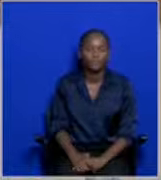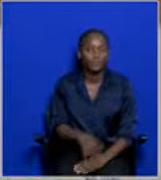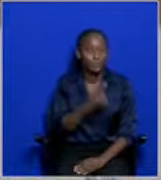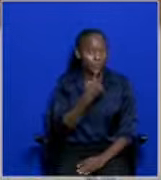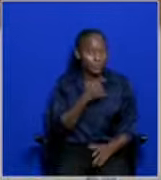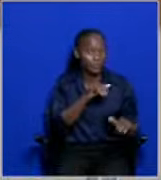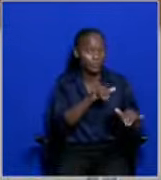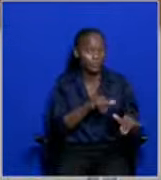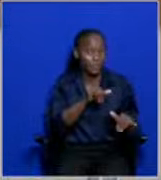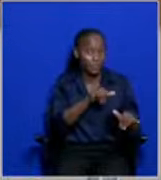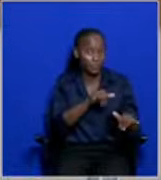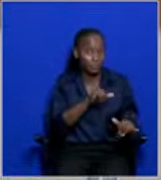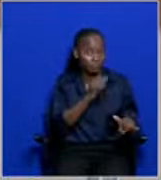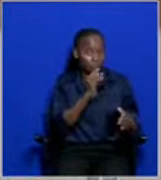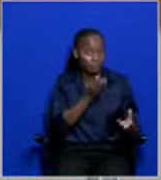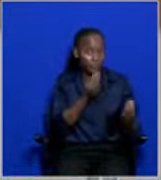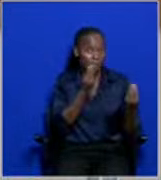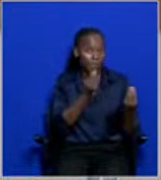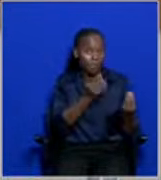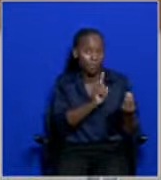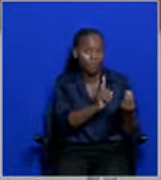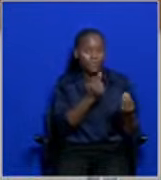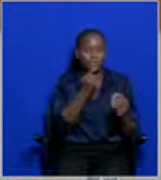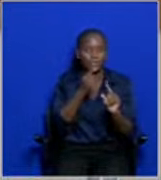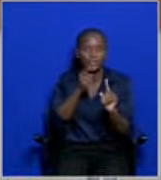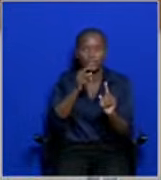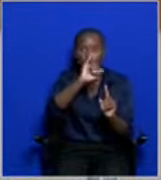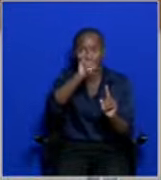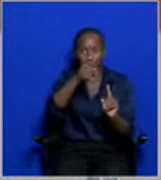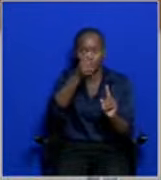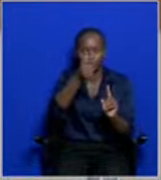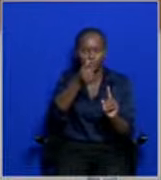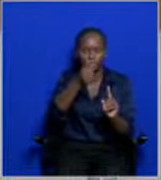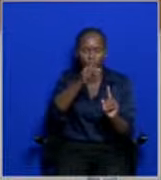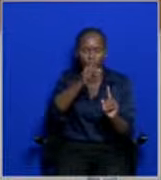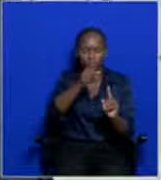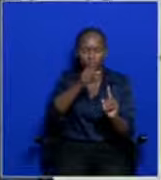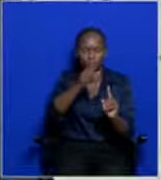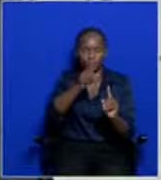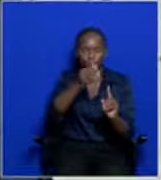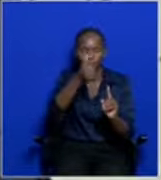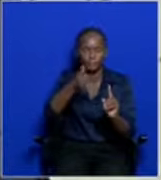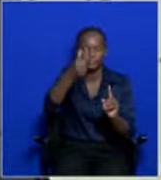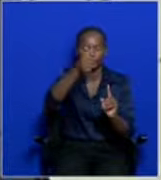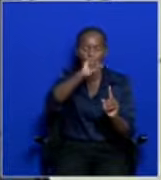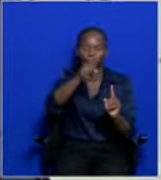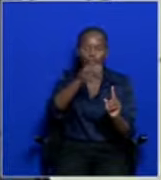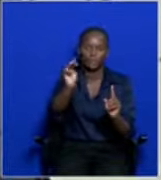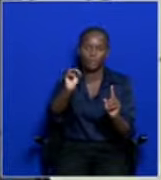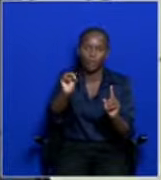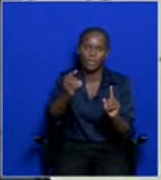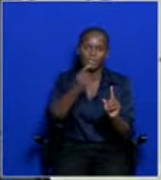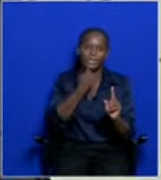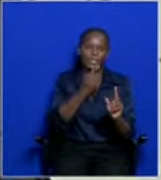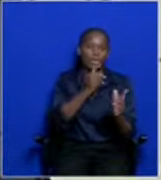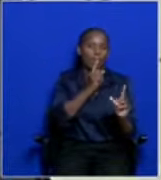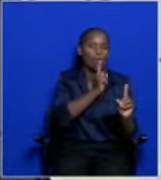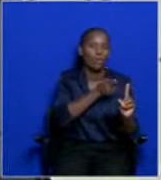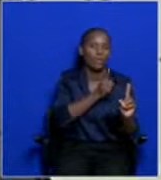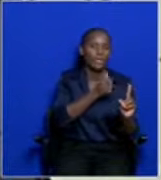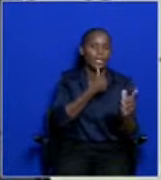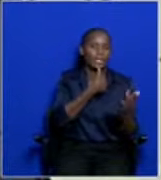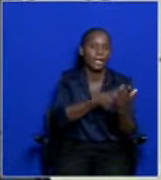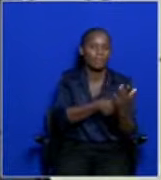Mkonazi. What's the next step thereafter? After obtaining a Brigadier